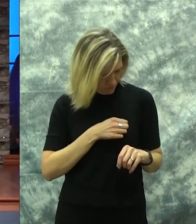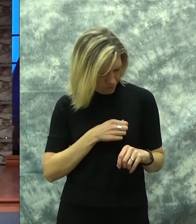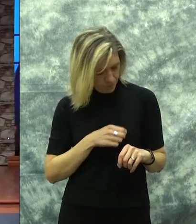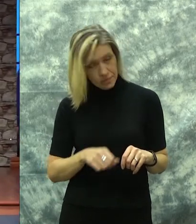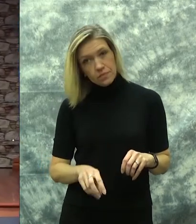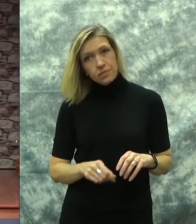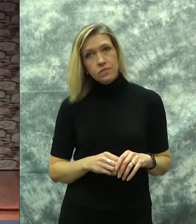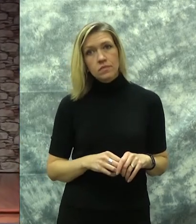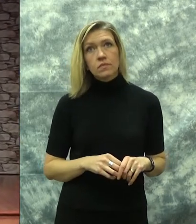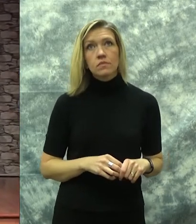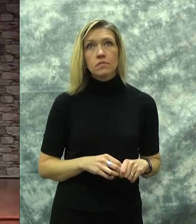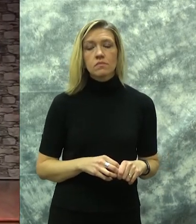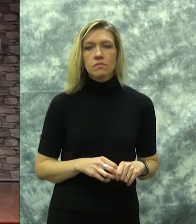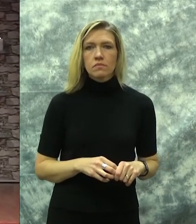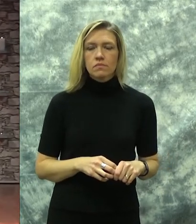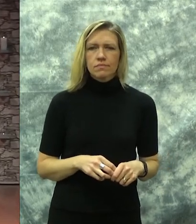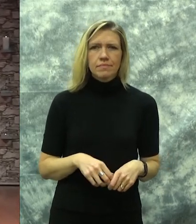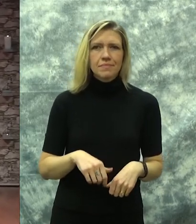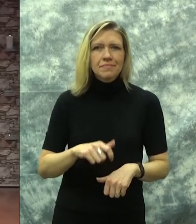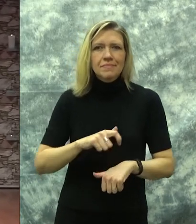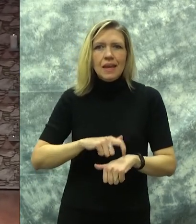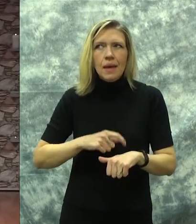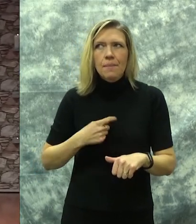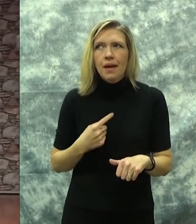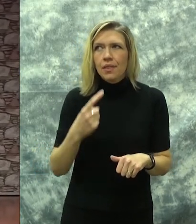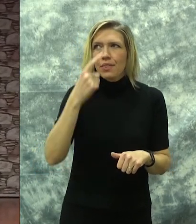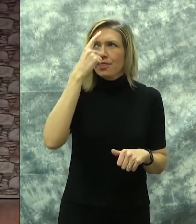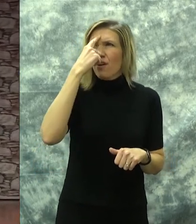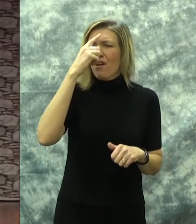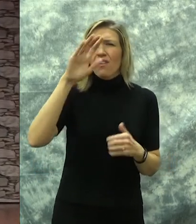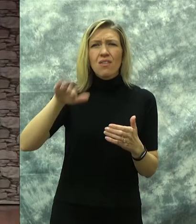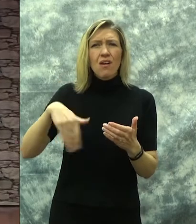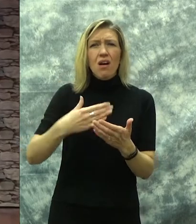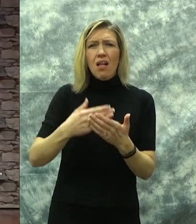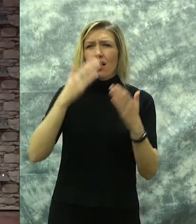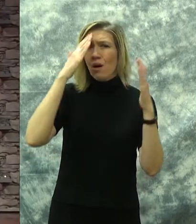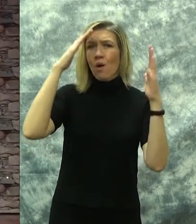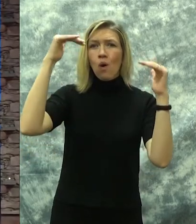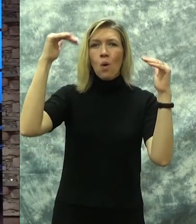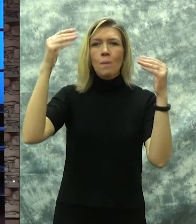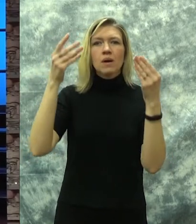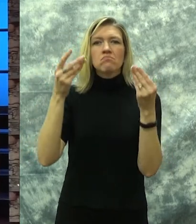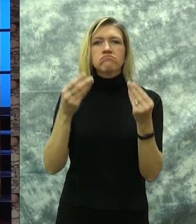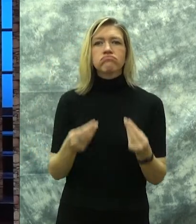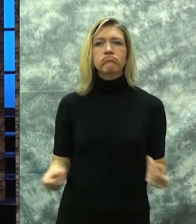Just when I thought all hope was gone,